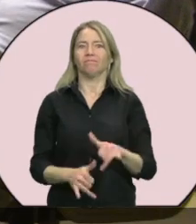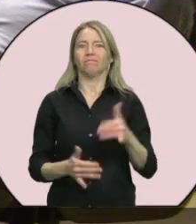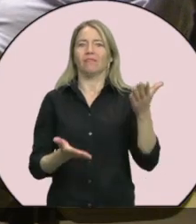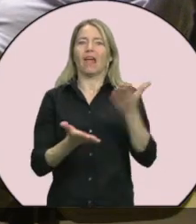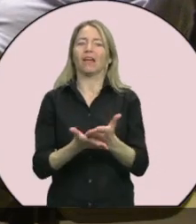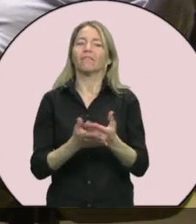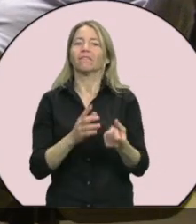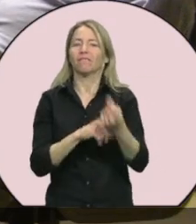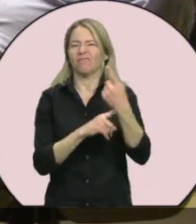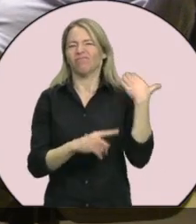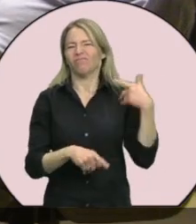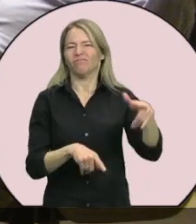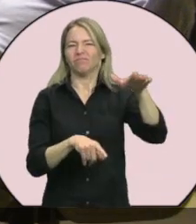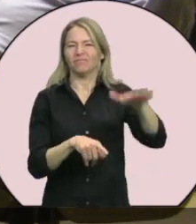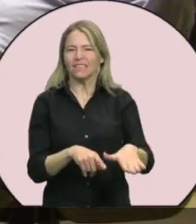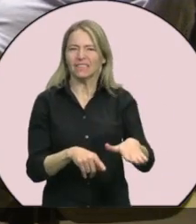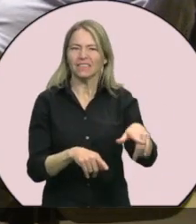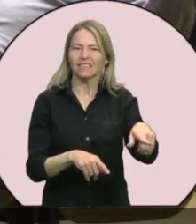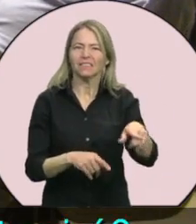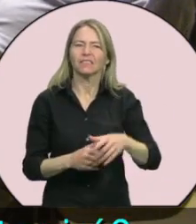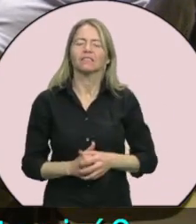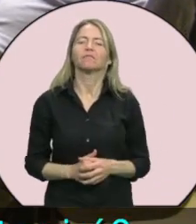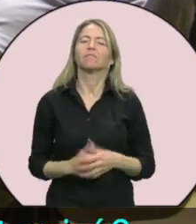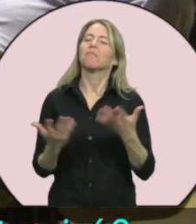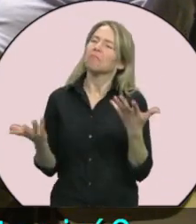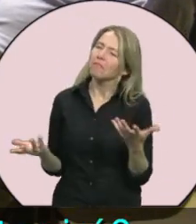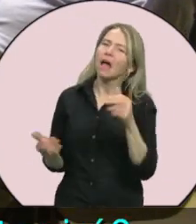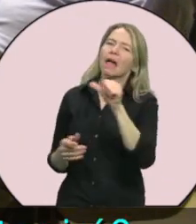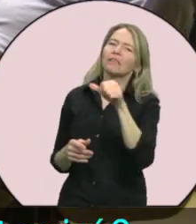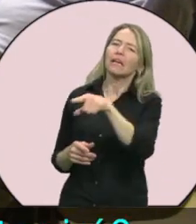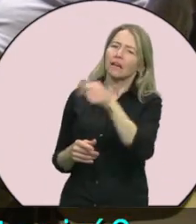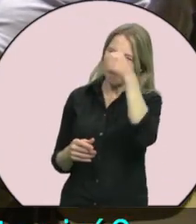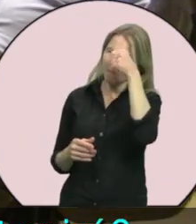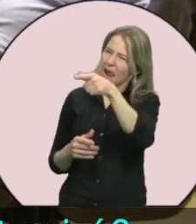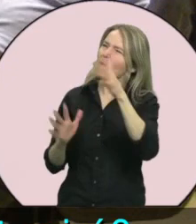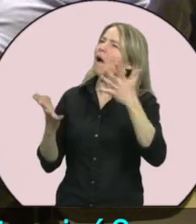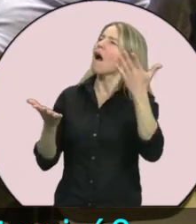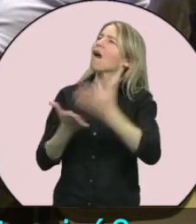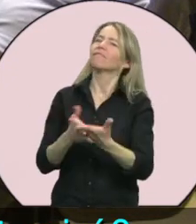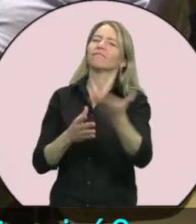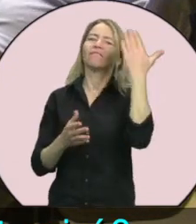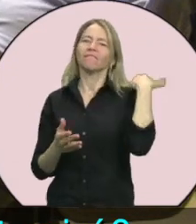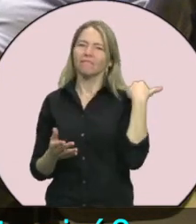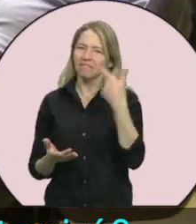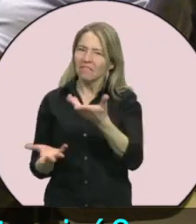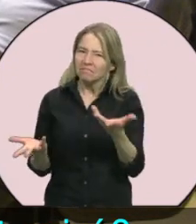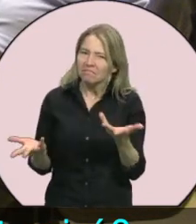so that happened when she was small. So does she remember all this?